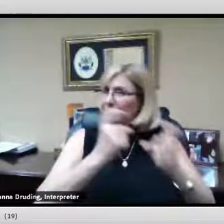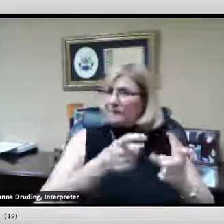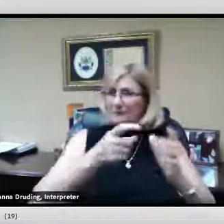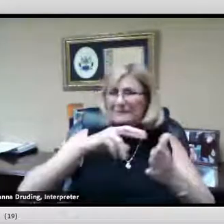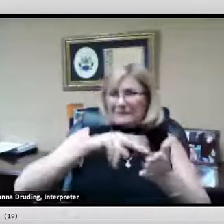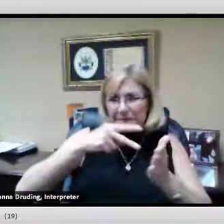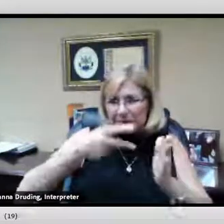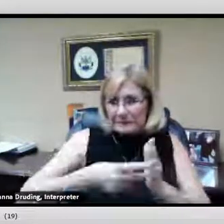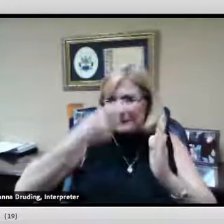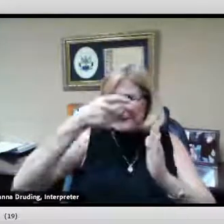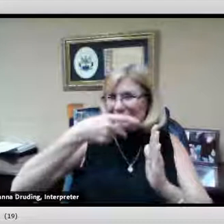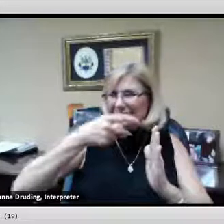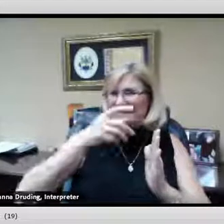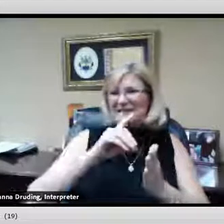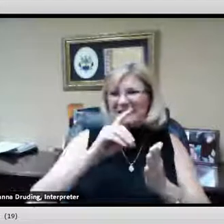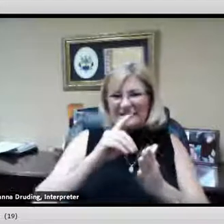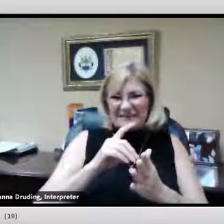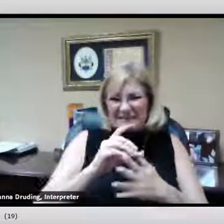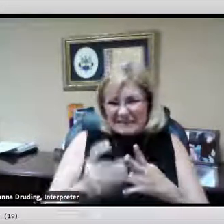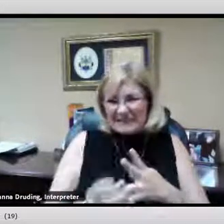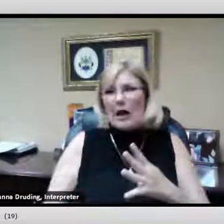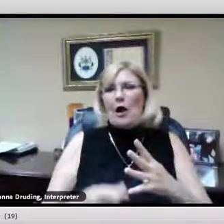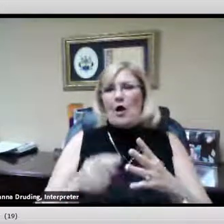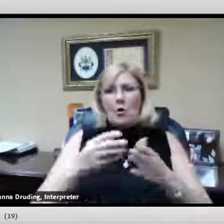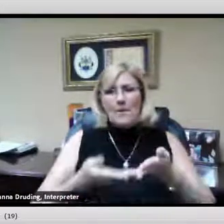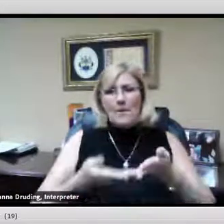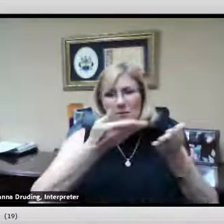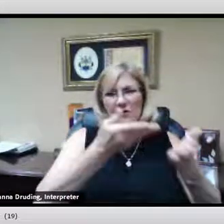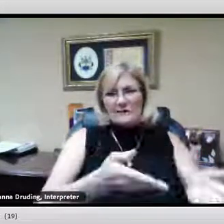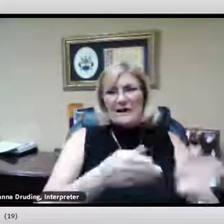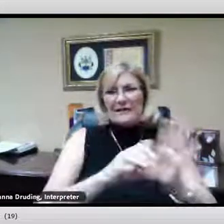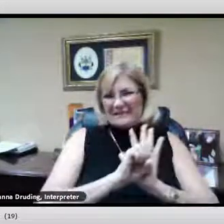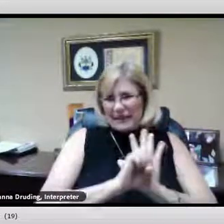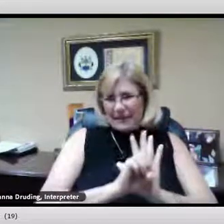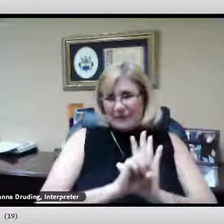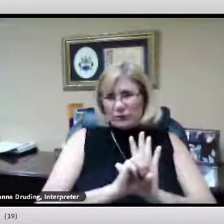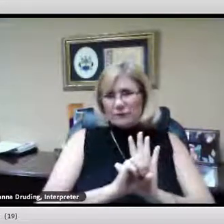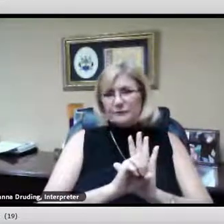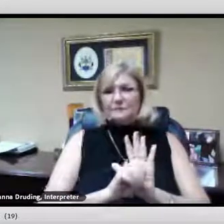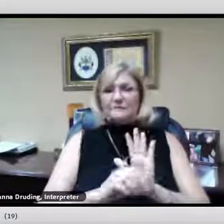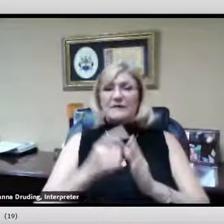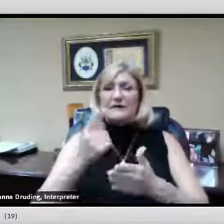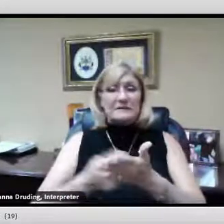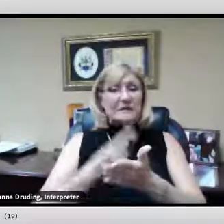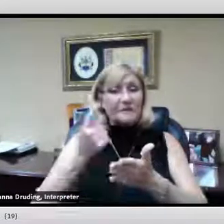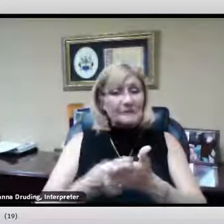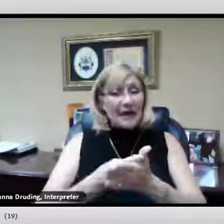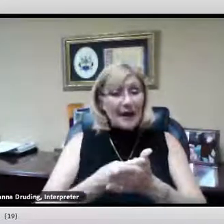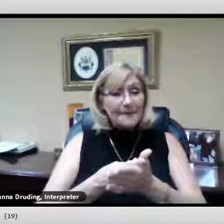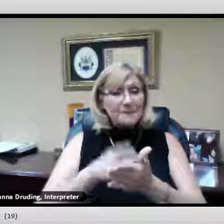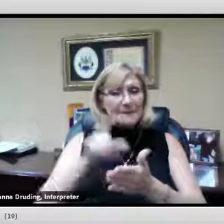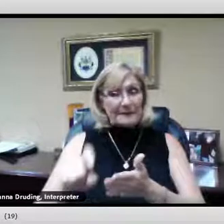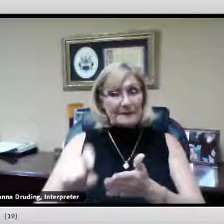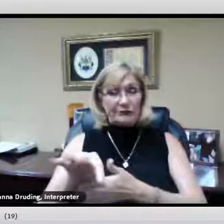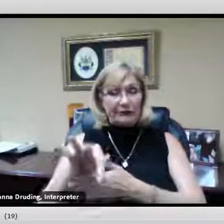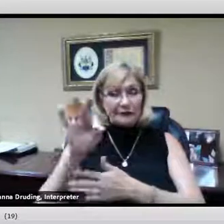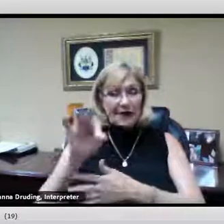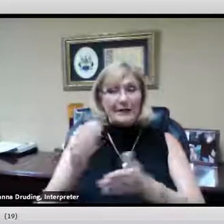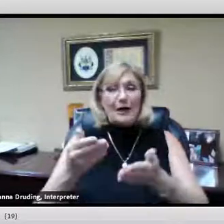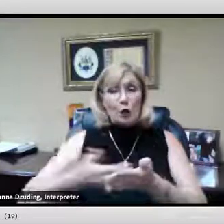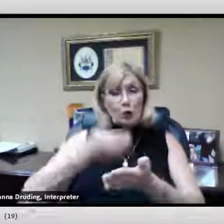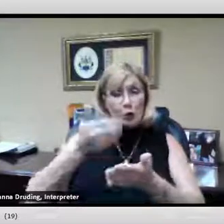a great deal of detail and to provide some examples. I sometimes have to find a new way to